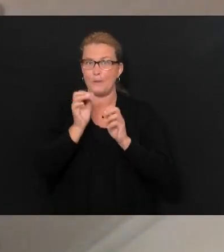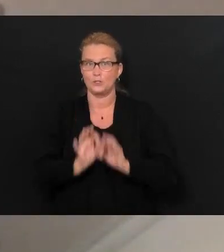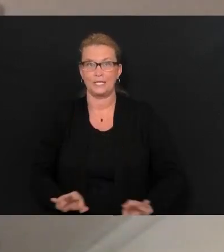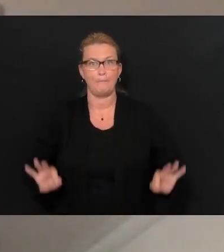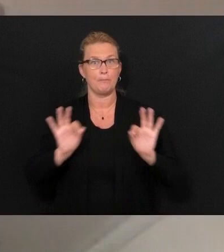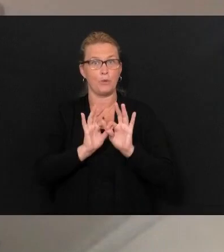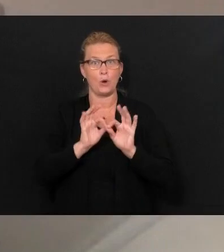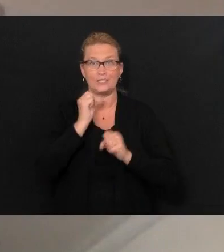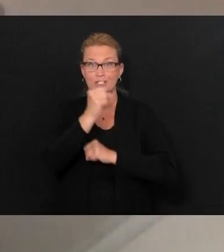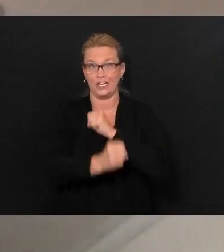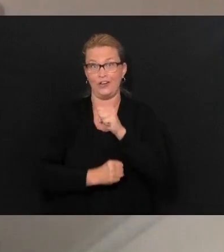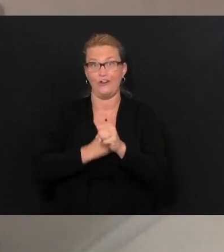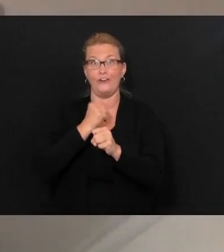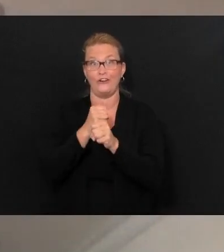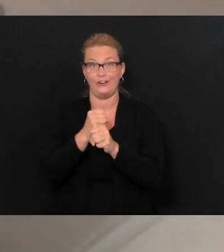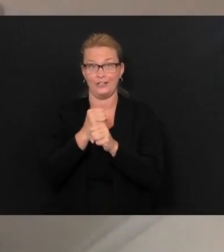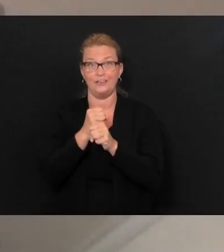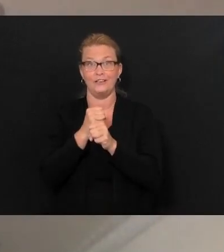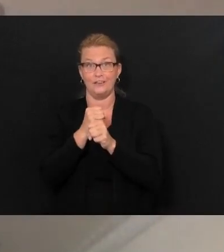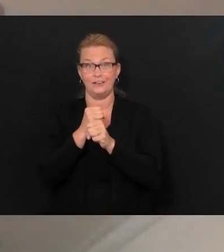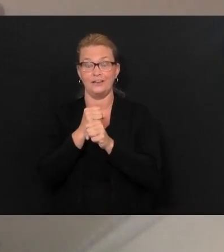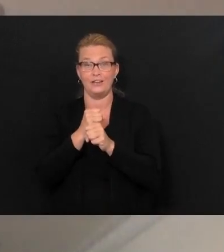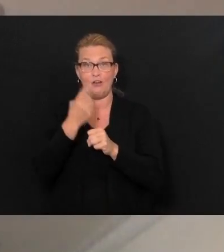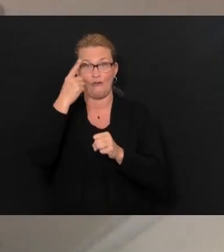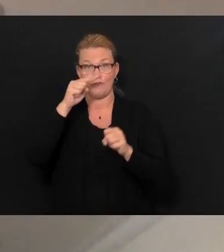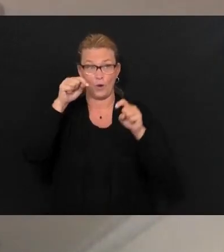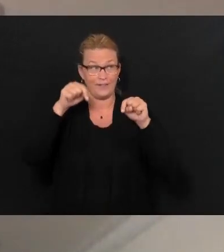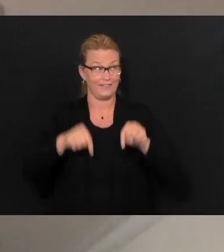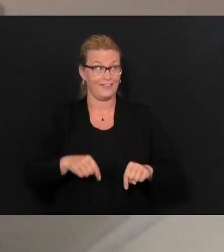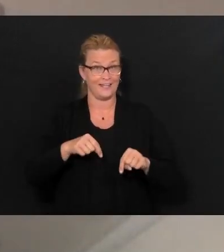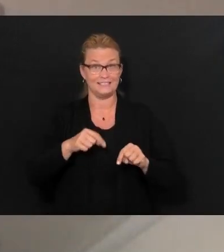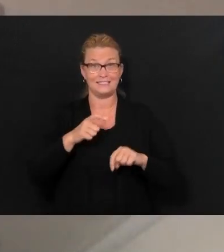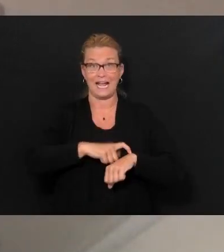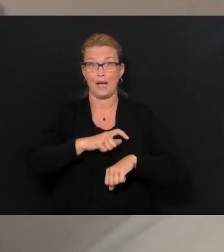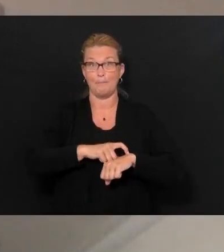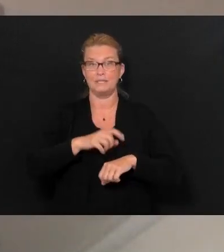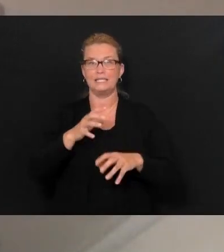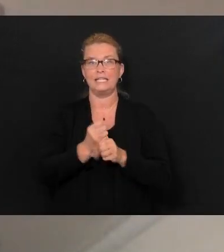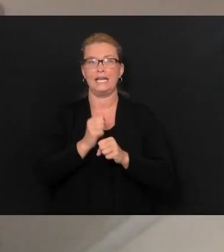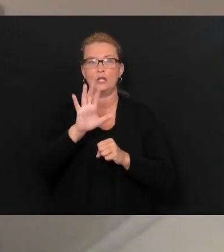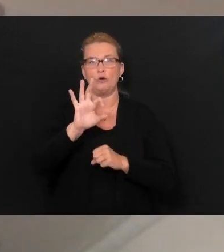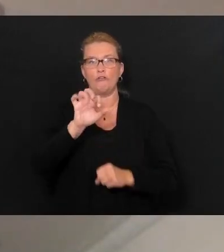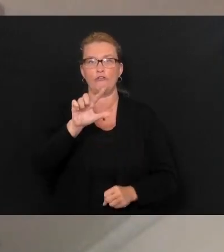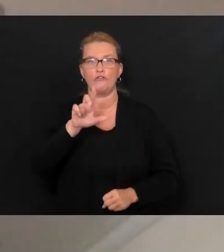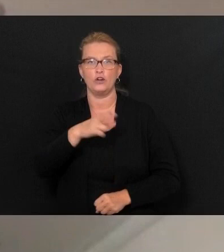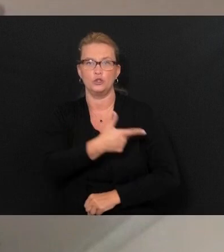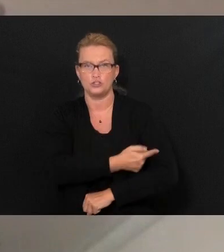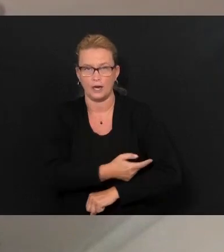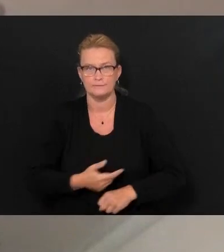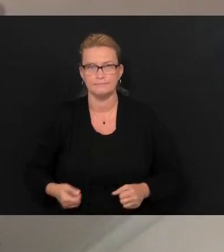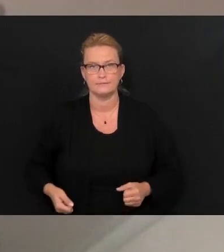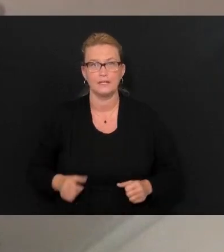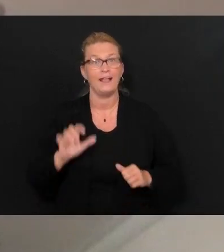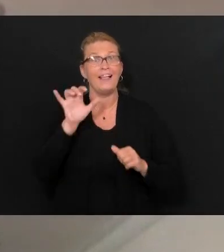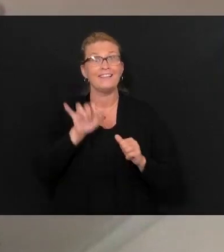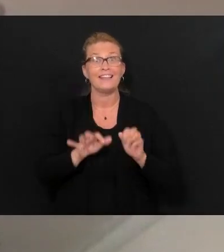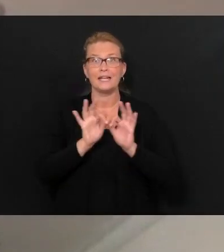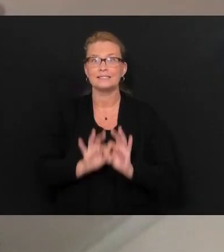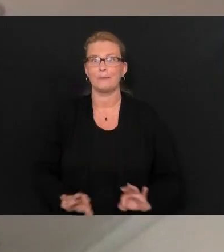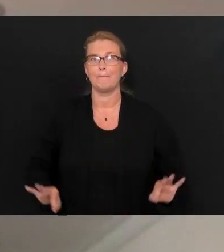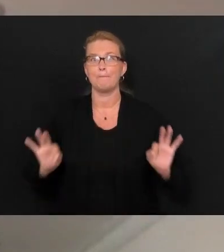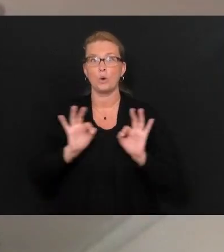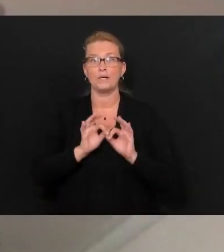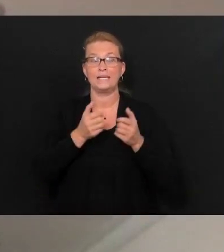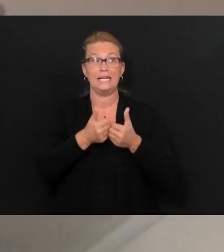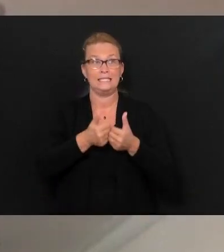on record in this generation to get your flu shot. Getting a flu shot is so important because separating influenza